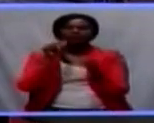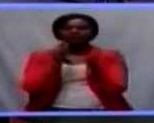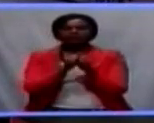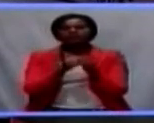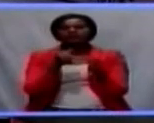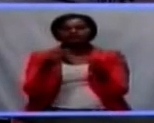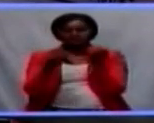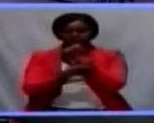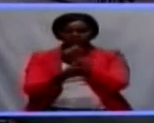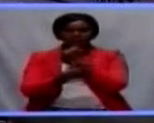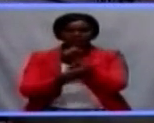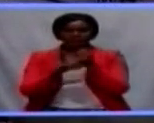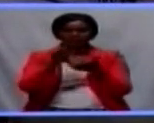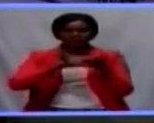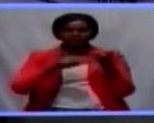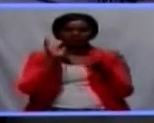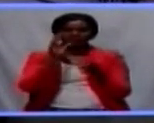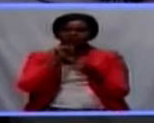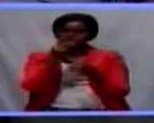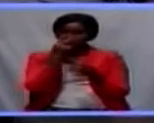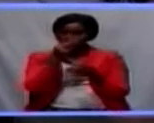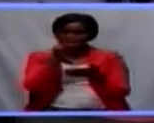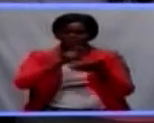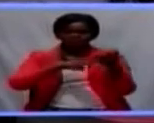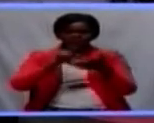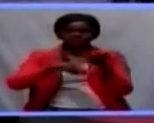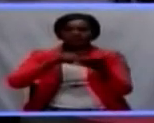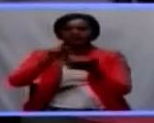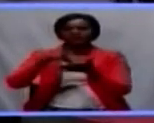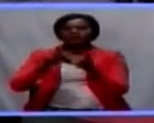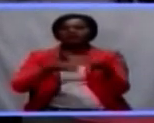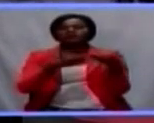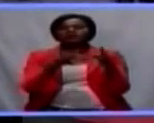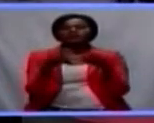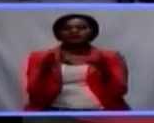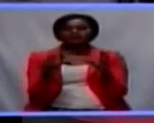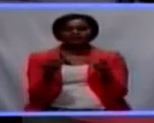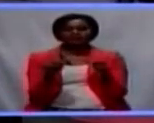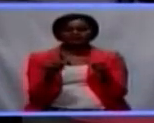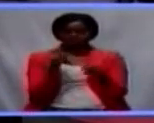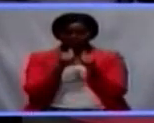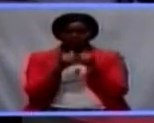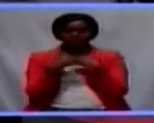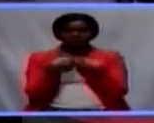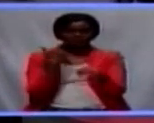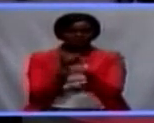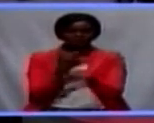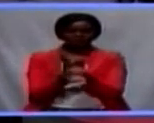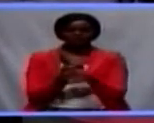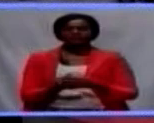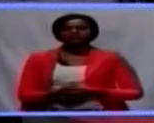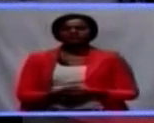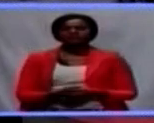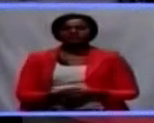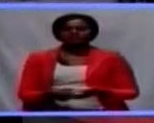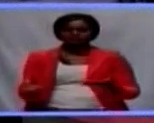agents. So you will not be seeing taxes being paid to suppliers because they were having difficulties to remit